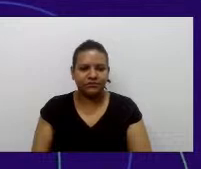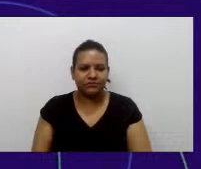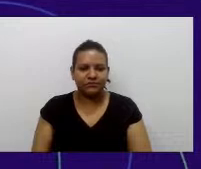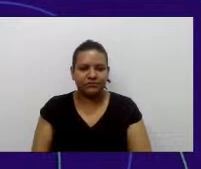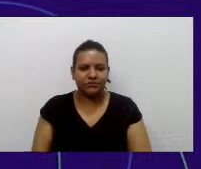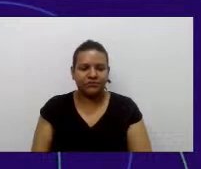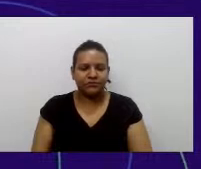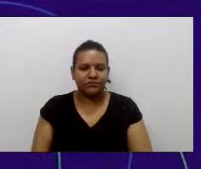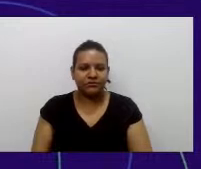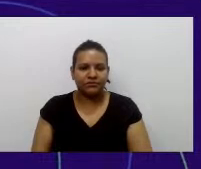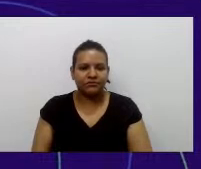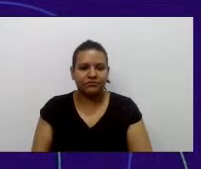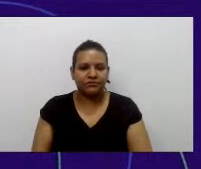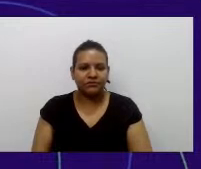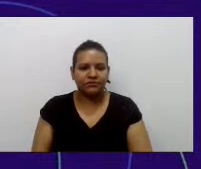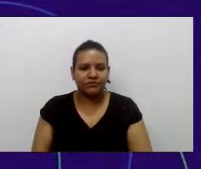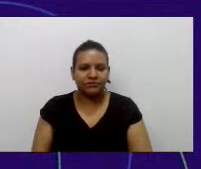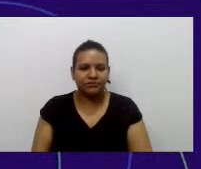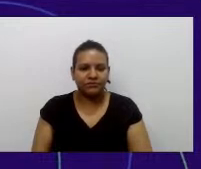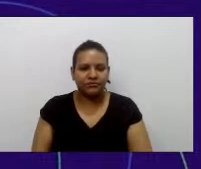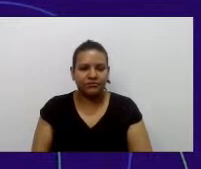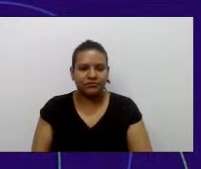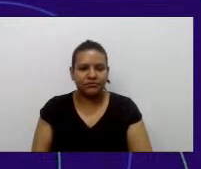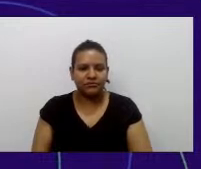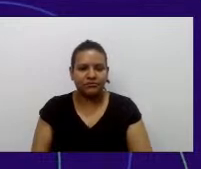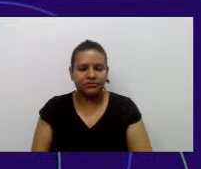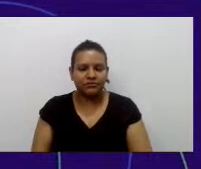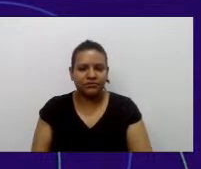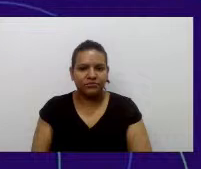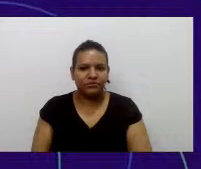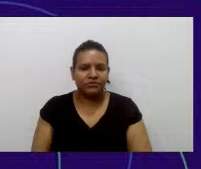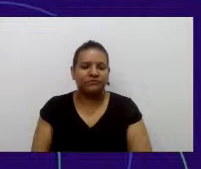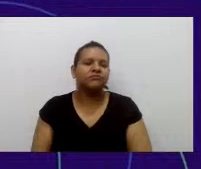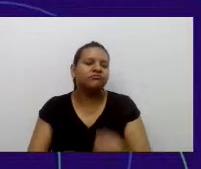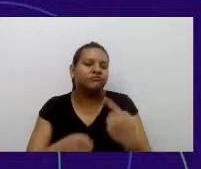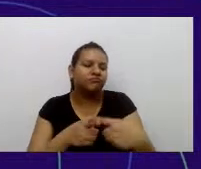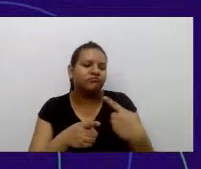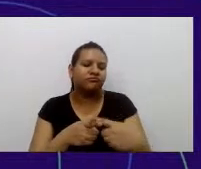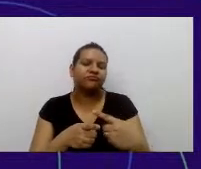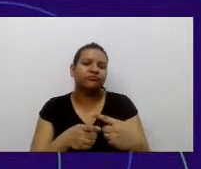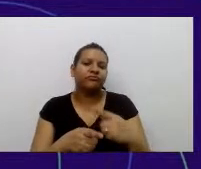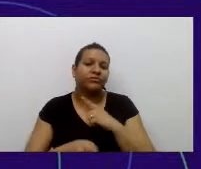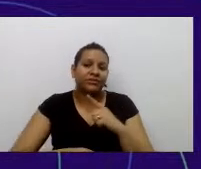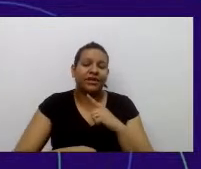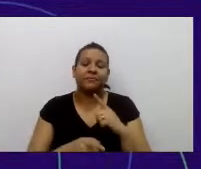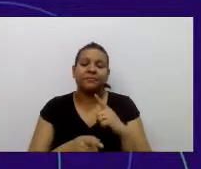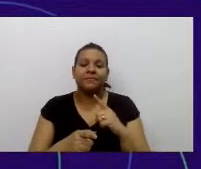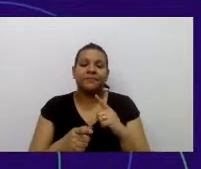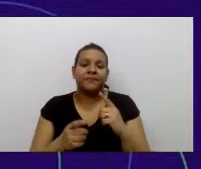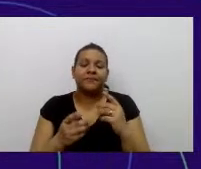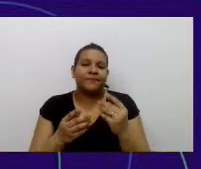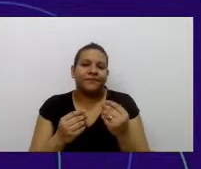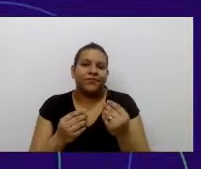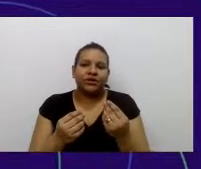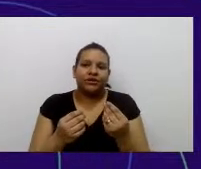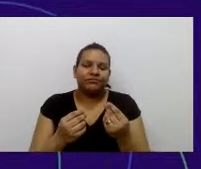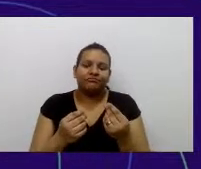there is a lot of resistance on part of sometimes the authorities, sometimes parents,